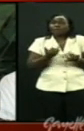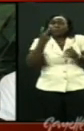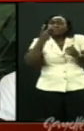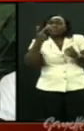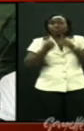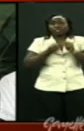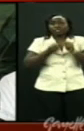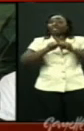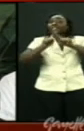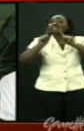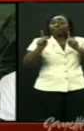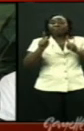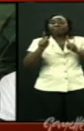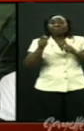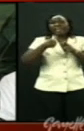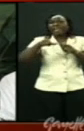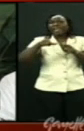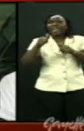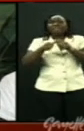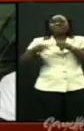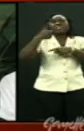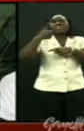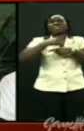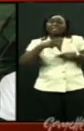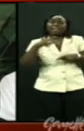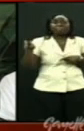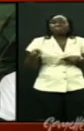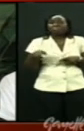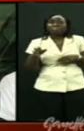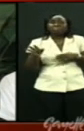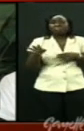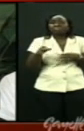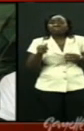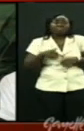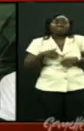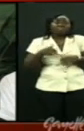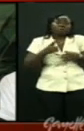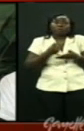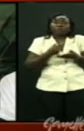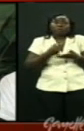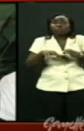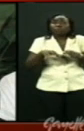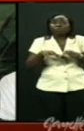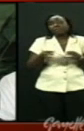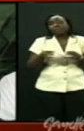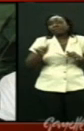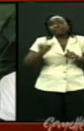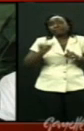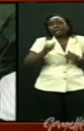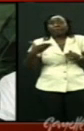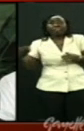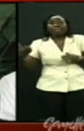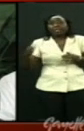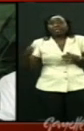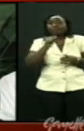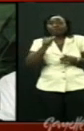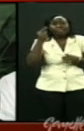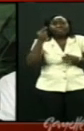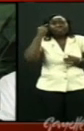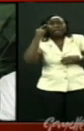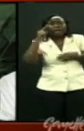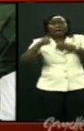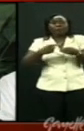going about your business, not really taking on the whole environment so much now.